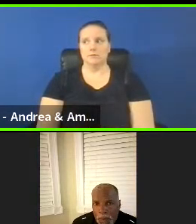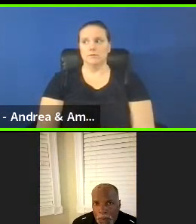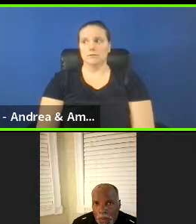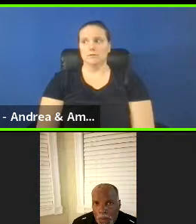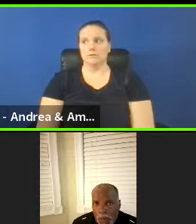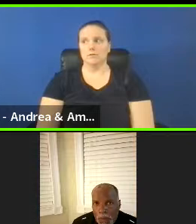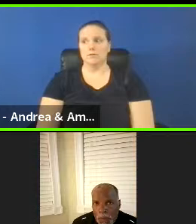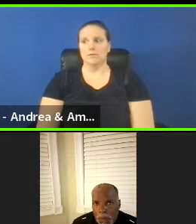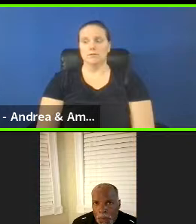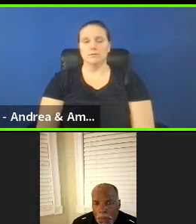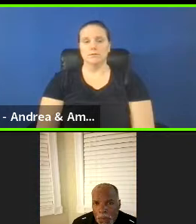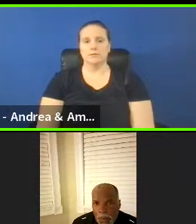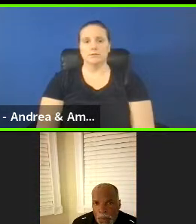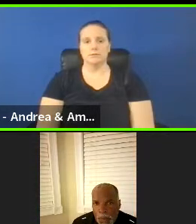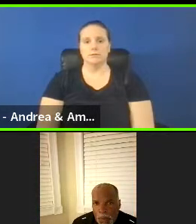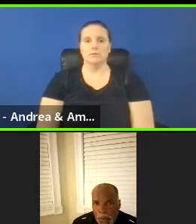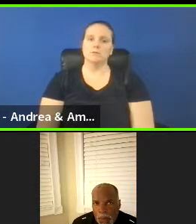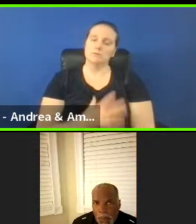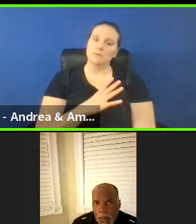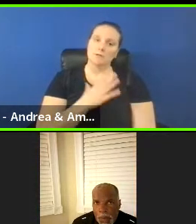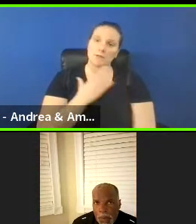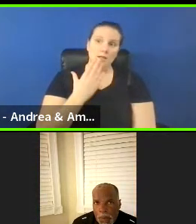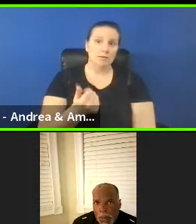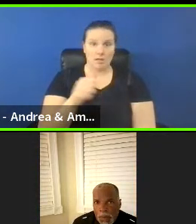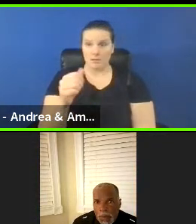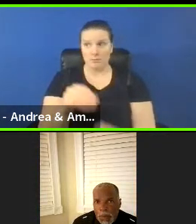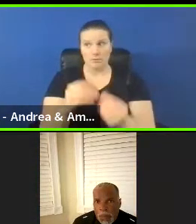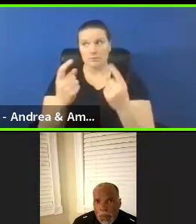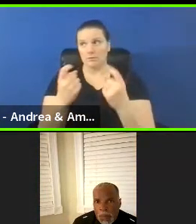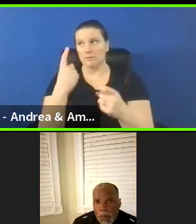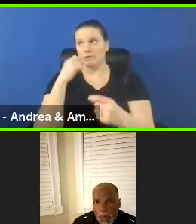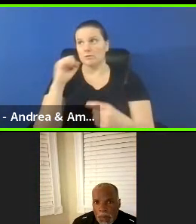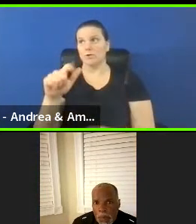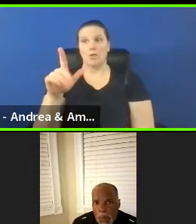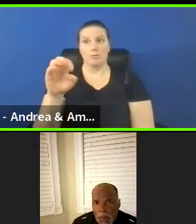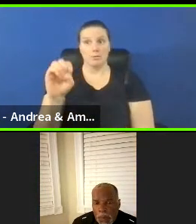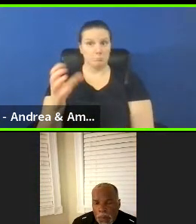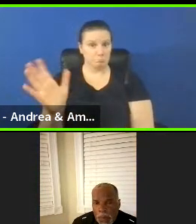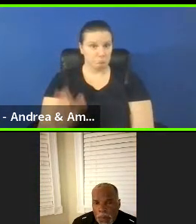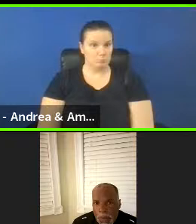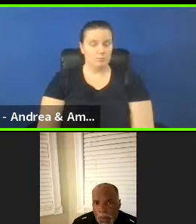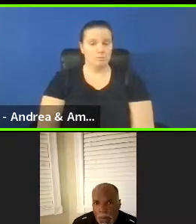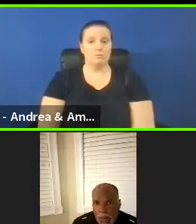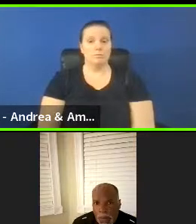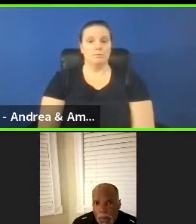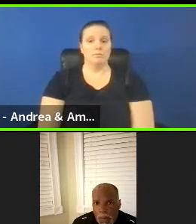Thank you. Thank you. Any other questions for Salome?